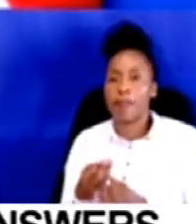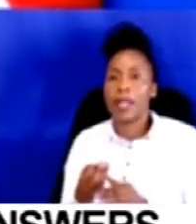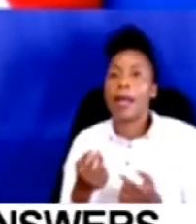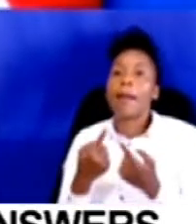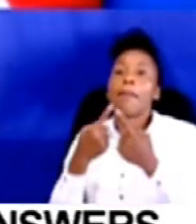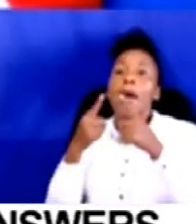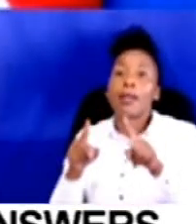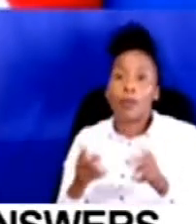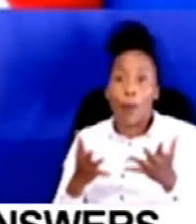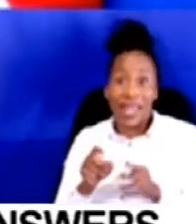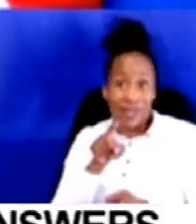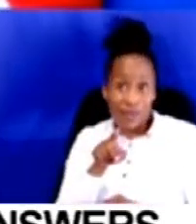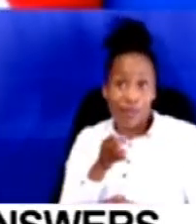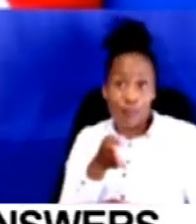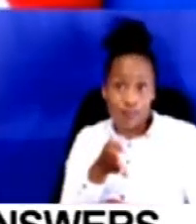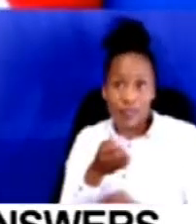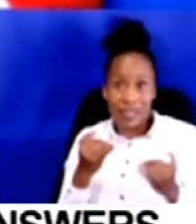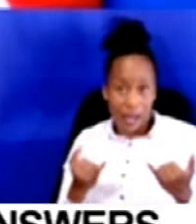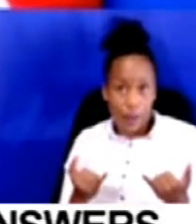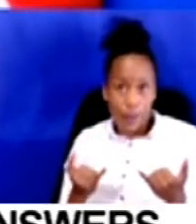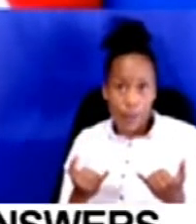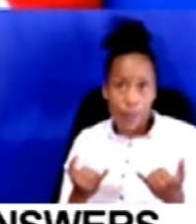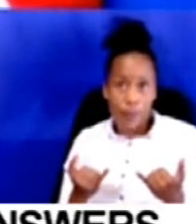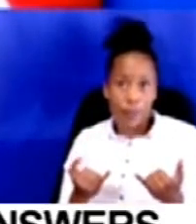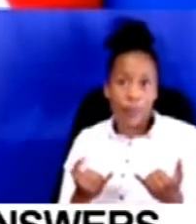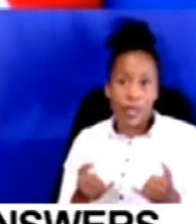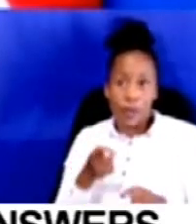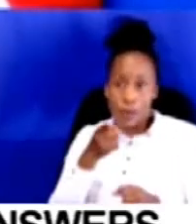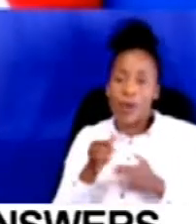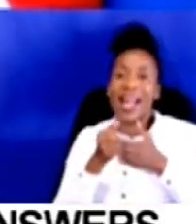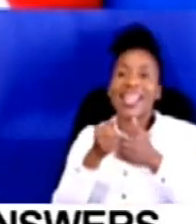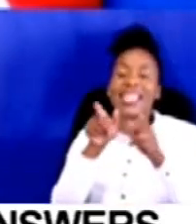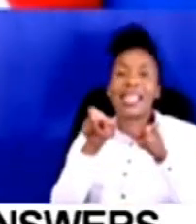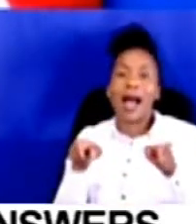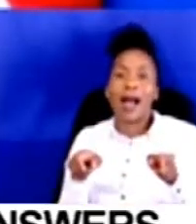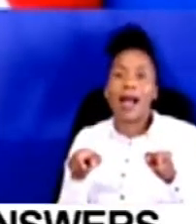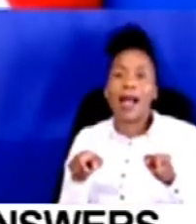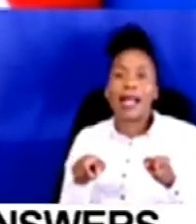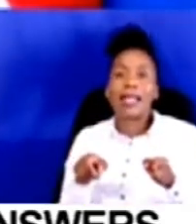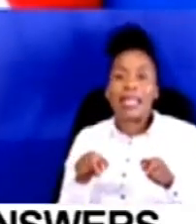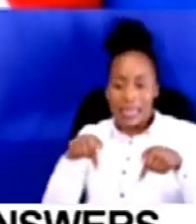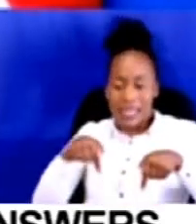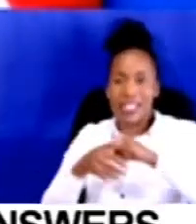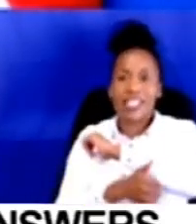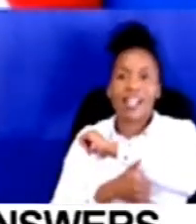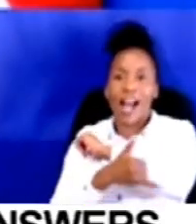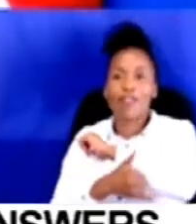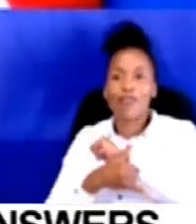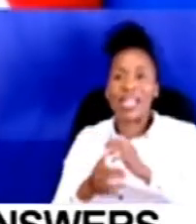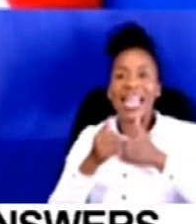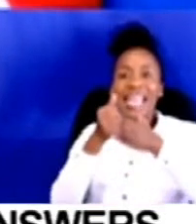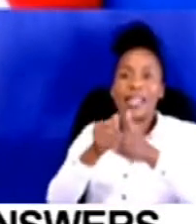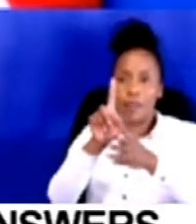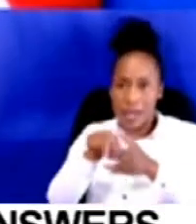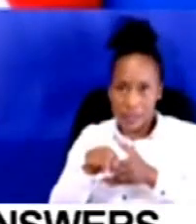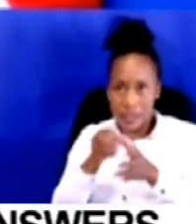But where you are now a leader that must lead this country out of that